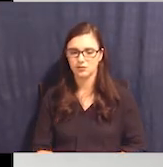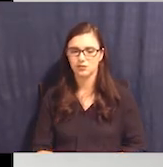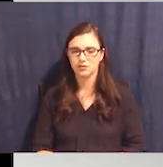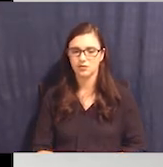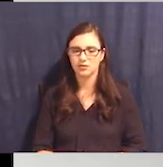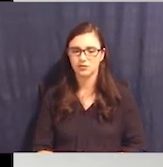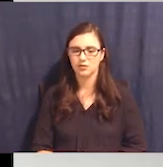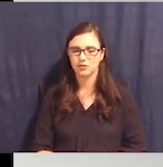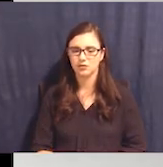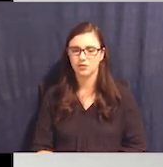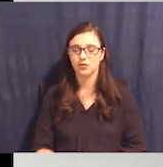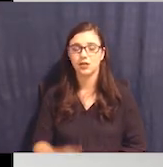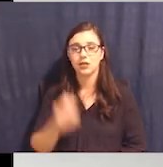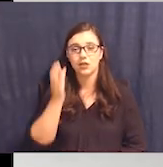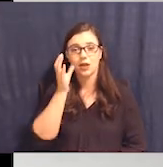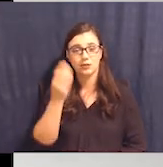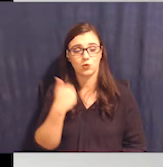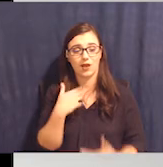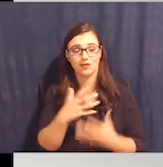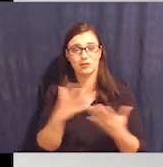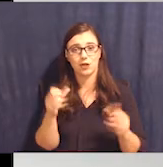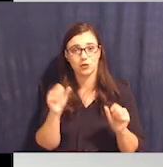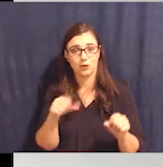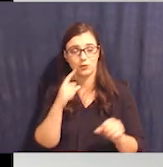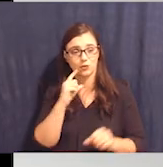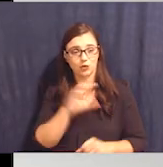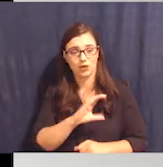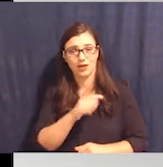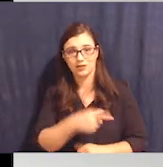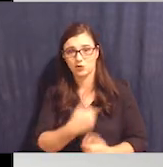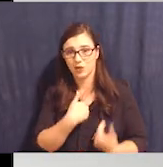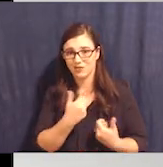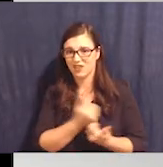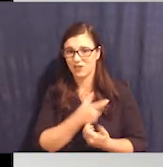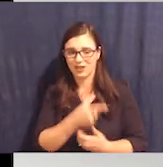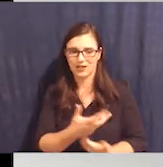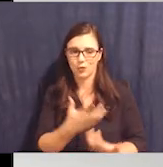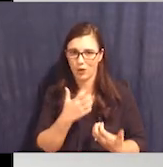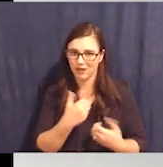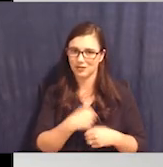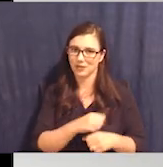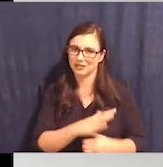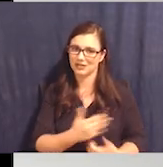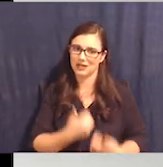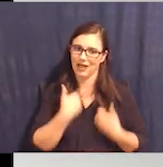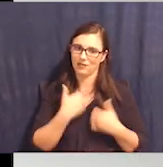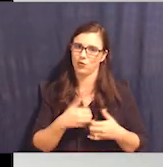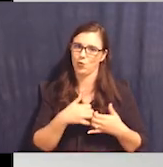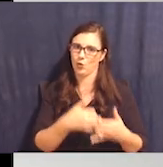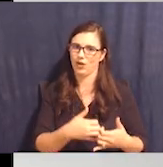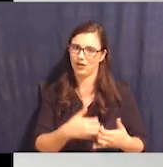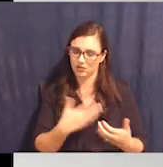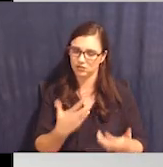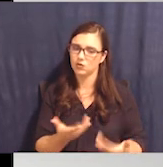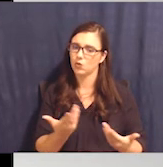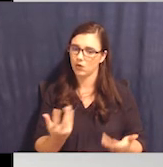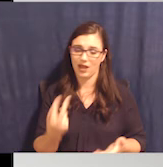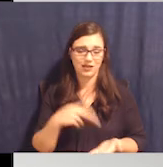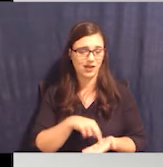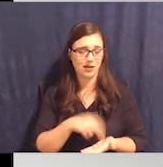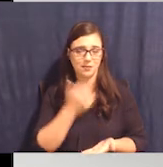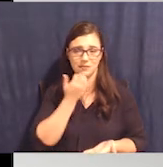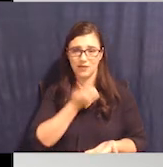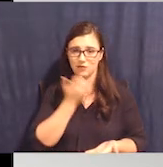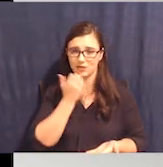child. The idea to have as much as possible for your child to have everything that he wants that makes his life rewarding. I say get